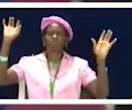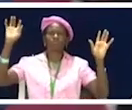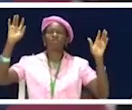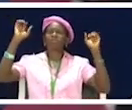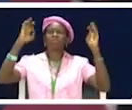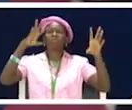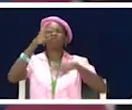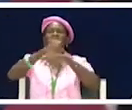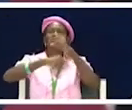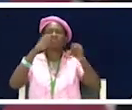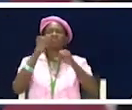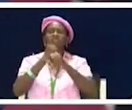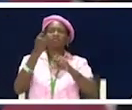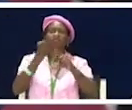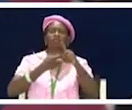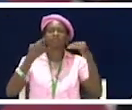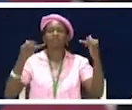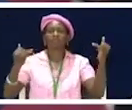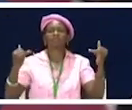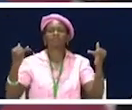several years from now,